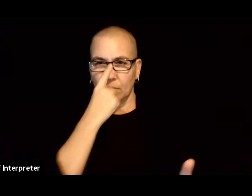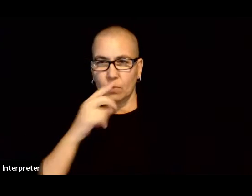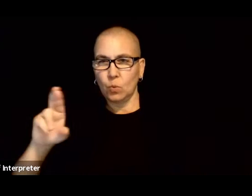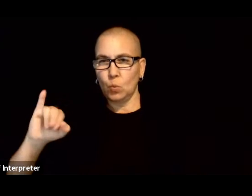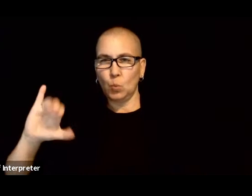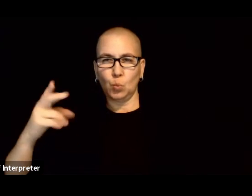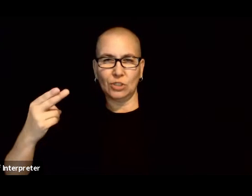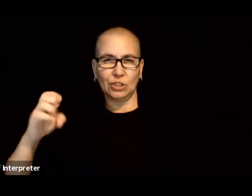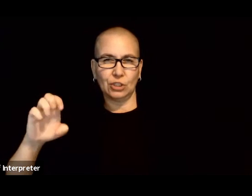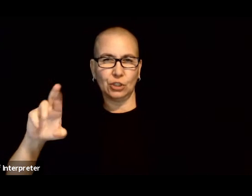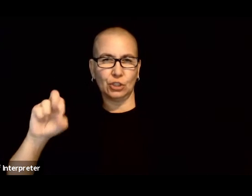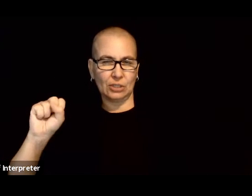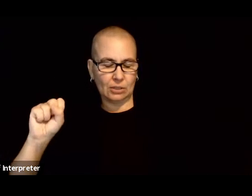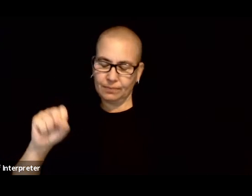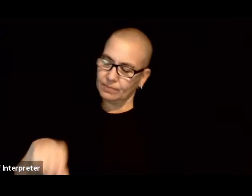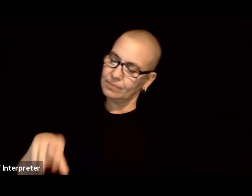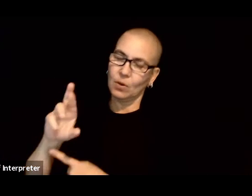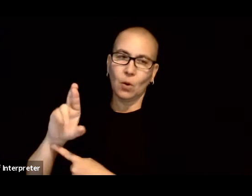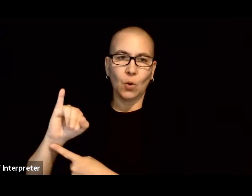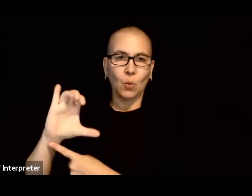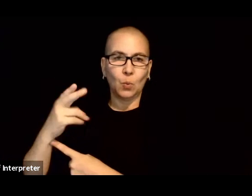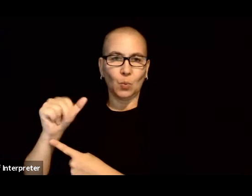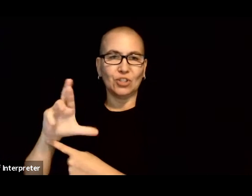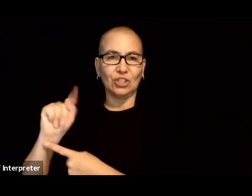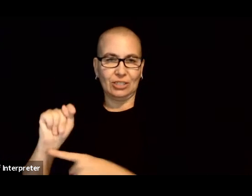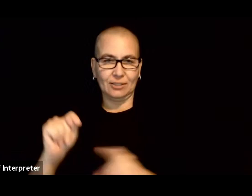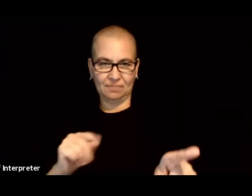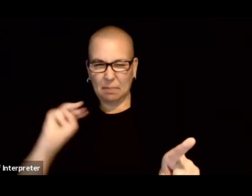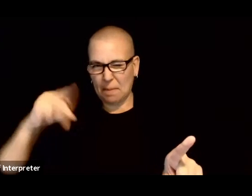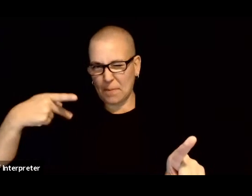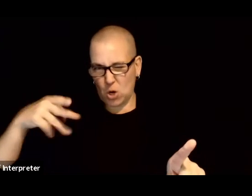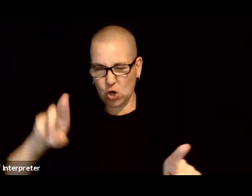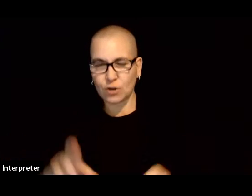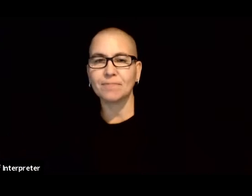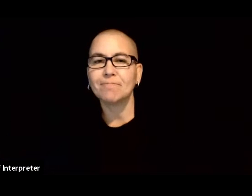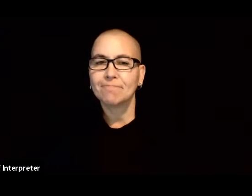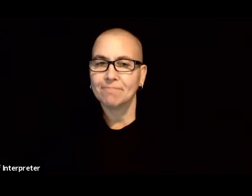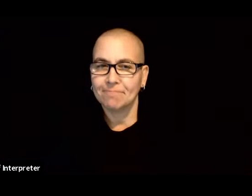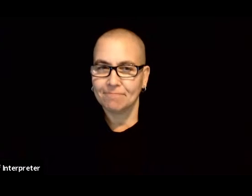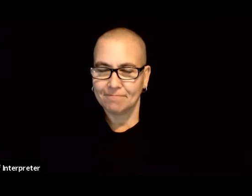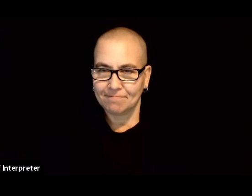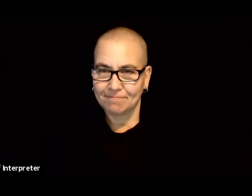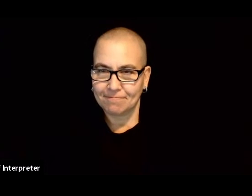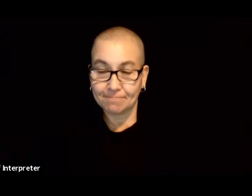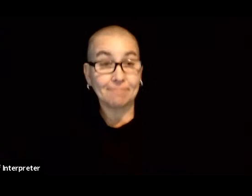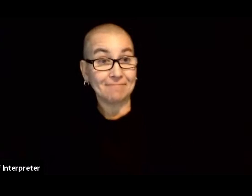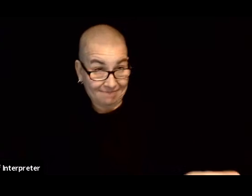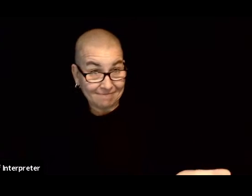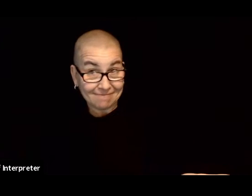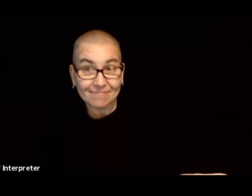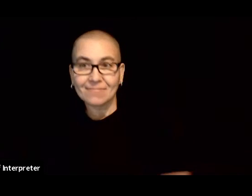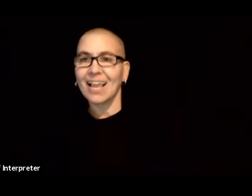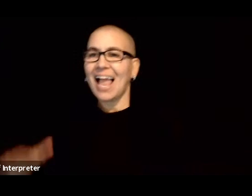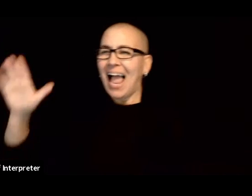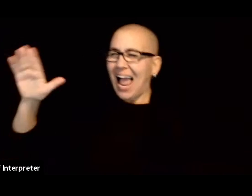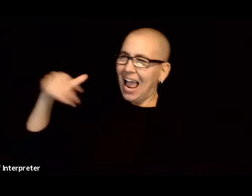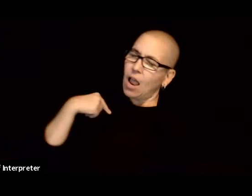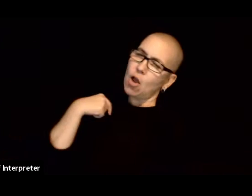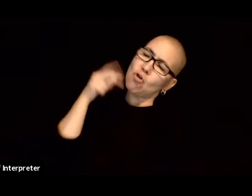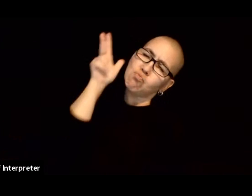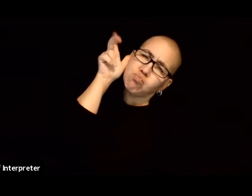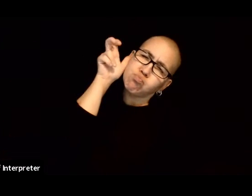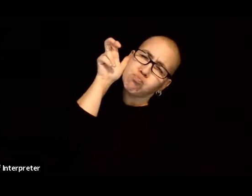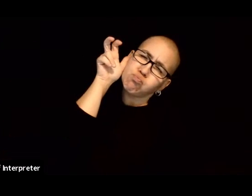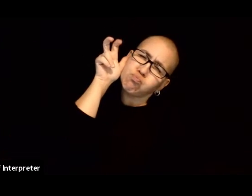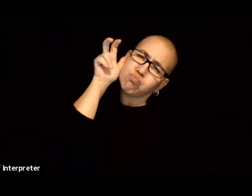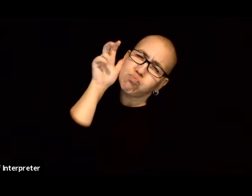Hi, I was listening to the call on Friday, though I was not on it, and I heard the representative from HCMC talk about